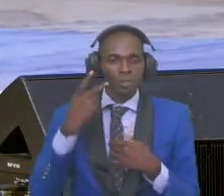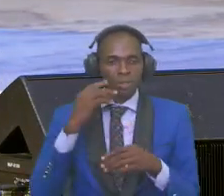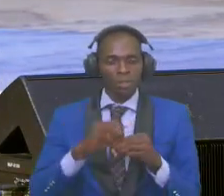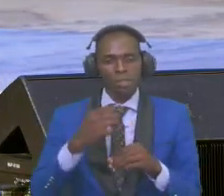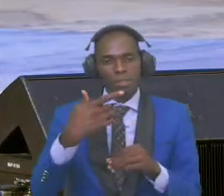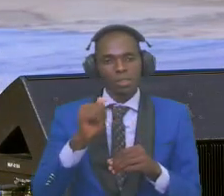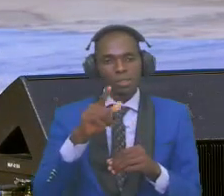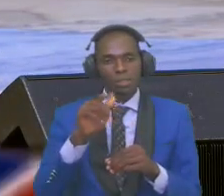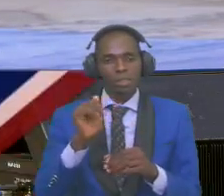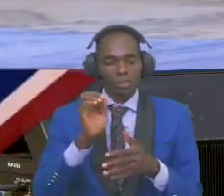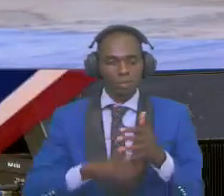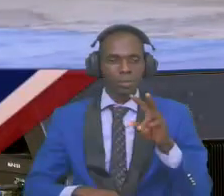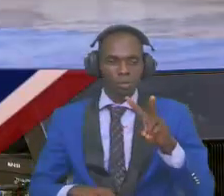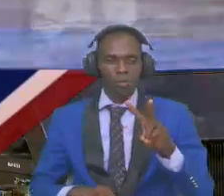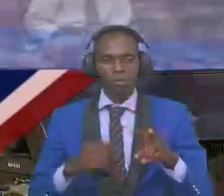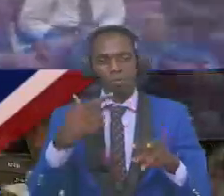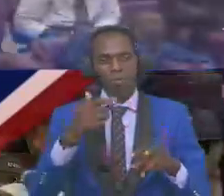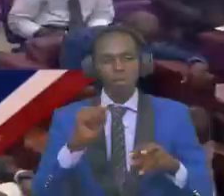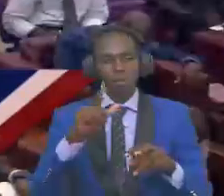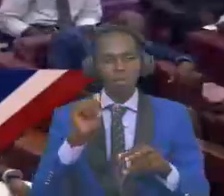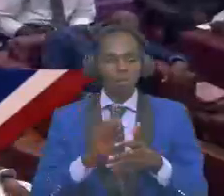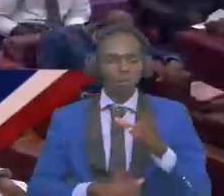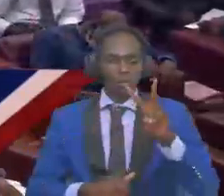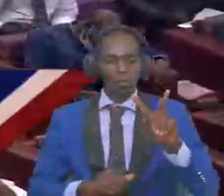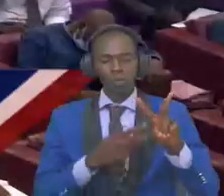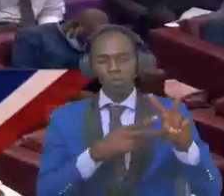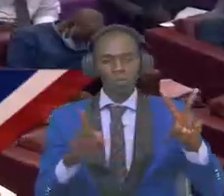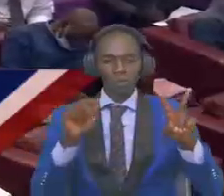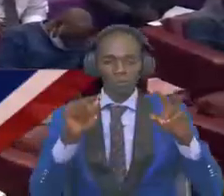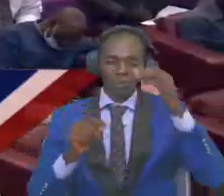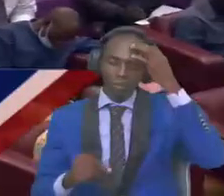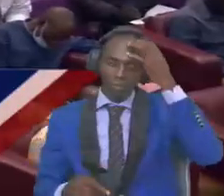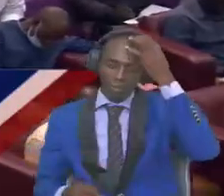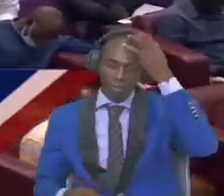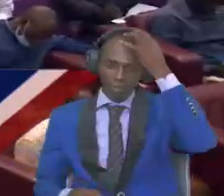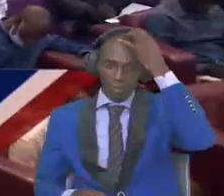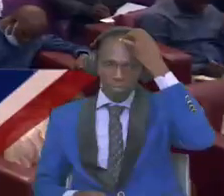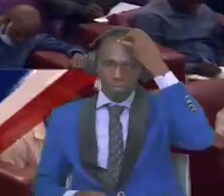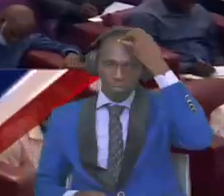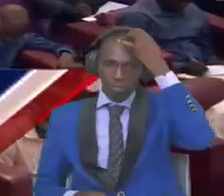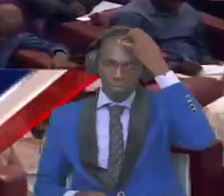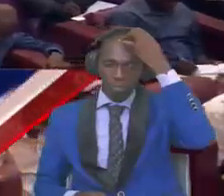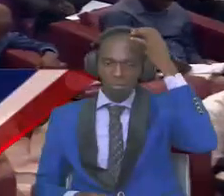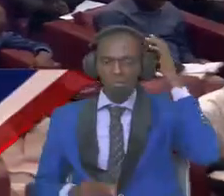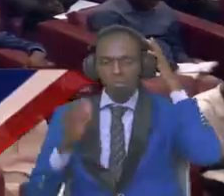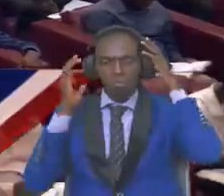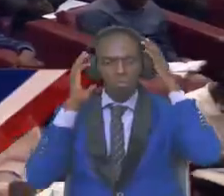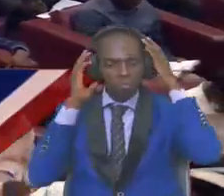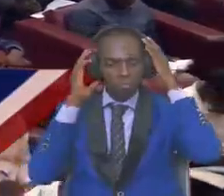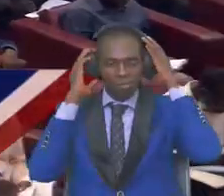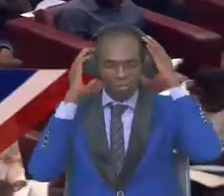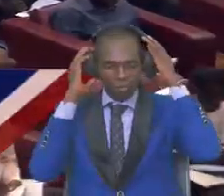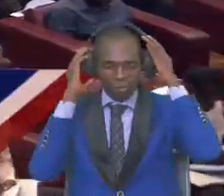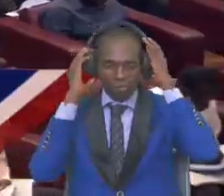Galatians chapter 2, verse 20. Galatians chapter 2,